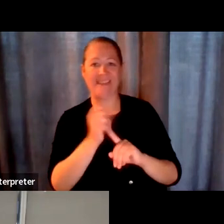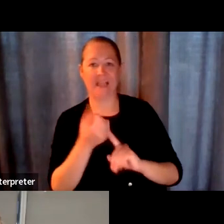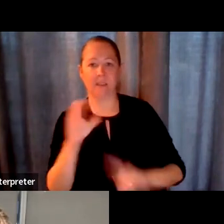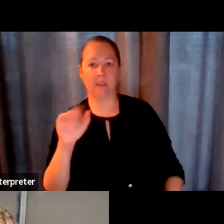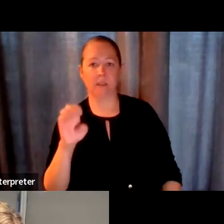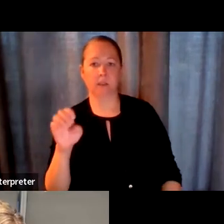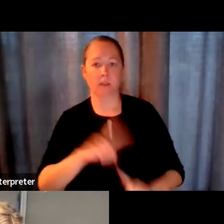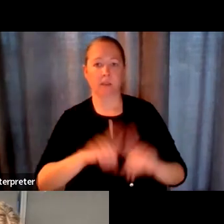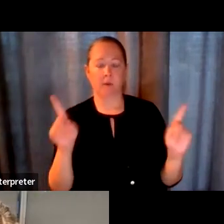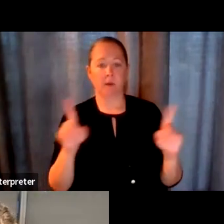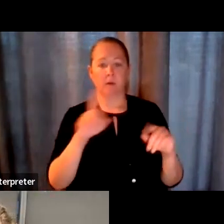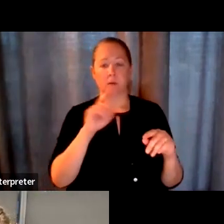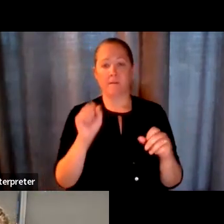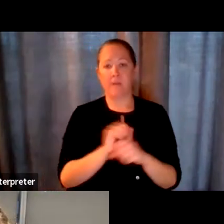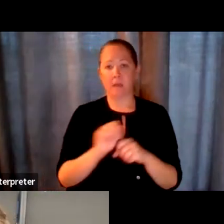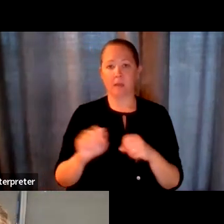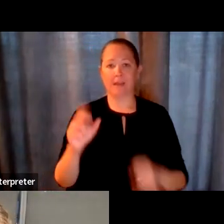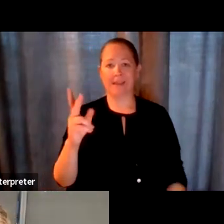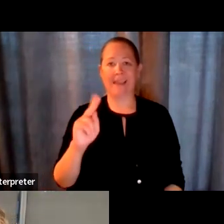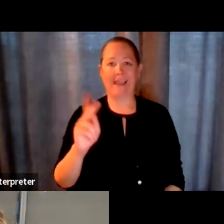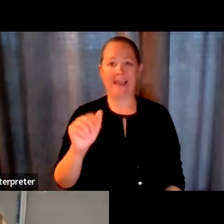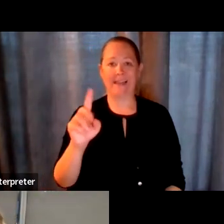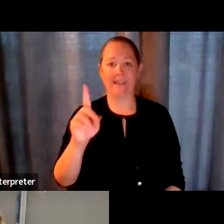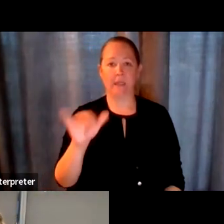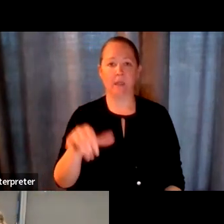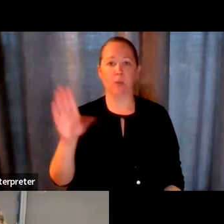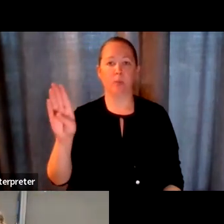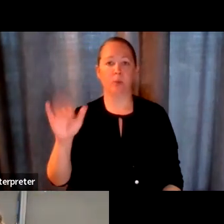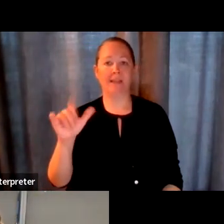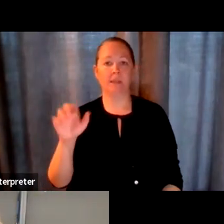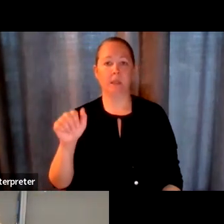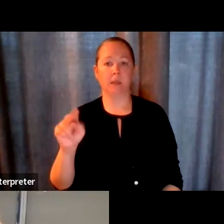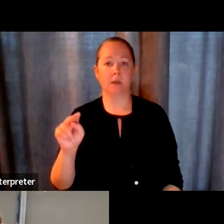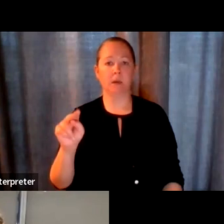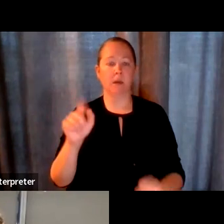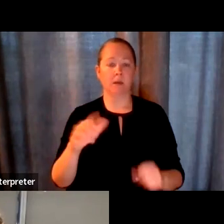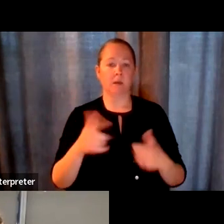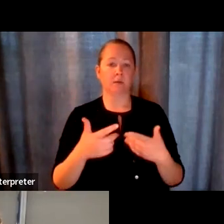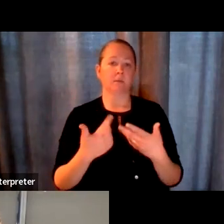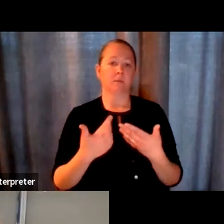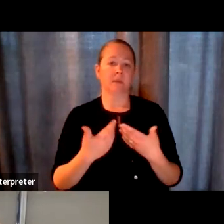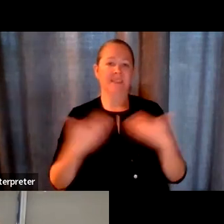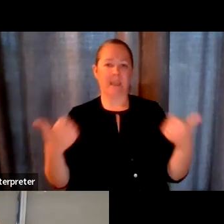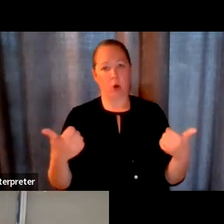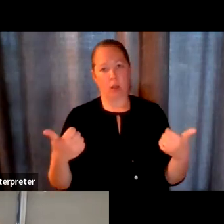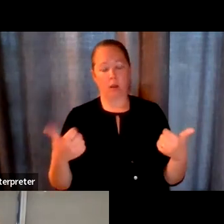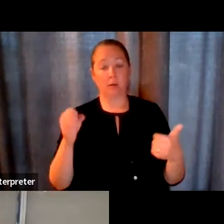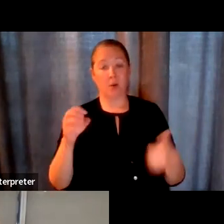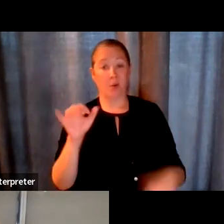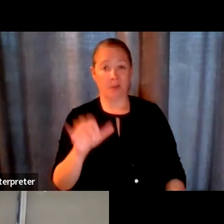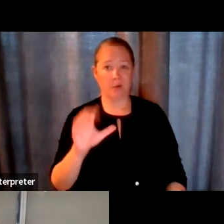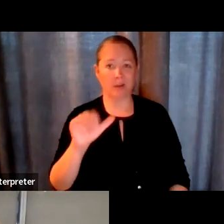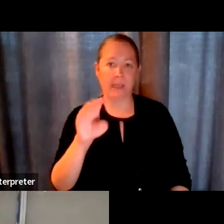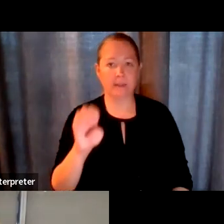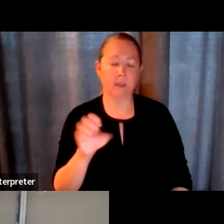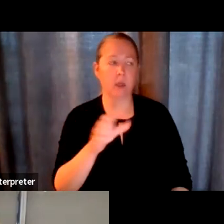of the Kennedy v. Bremerton case are distinguishable. It's a different set of facts. So those cases still stand. The